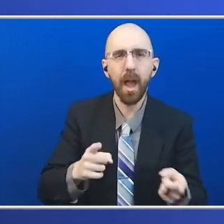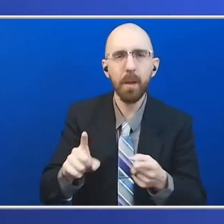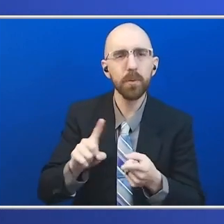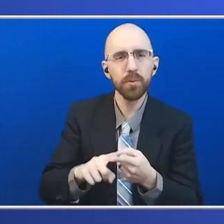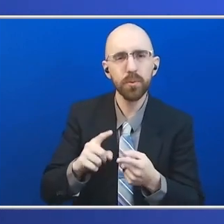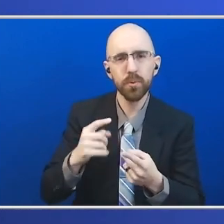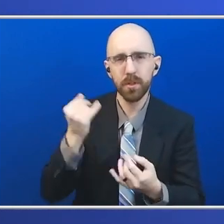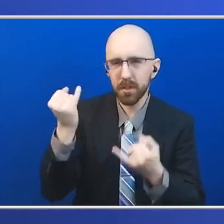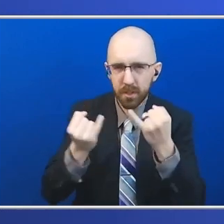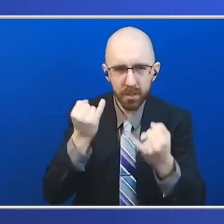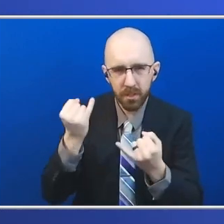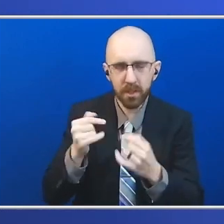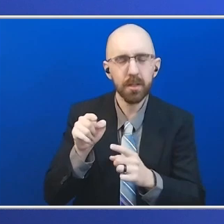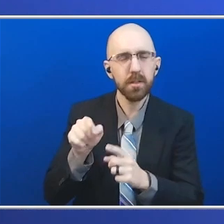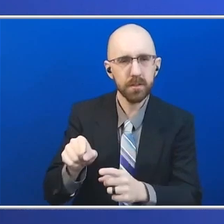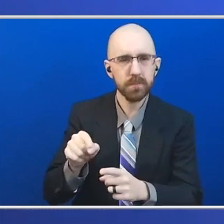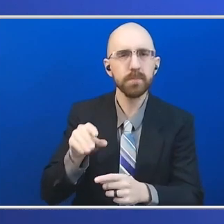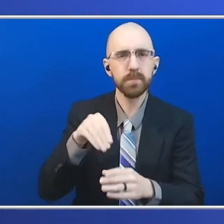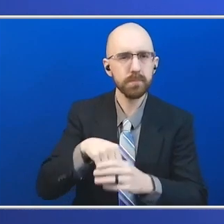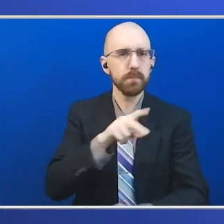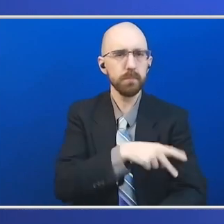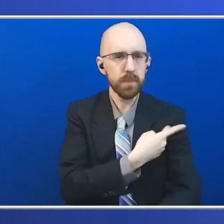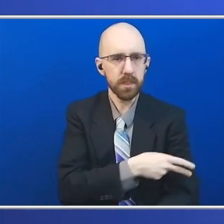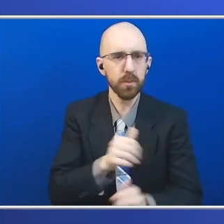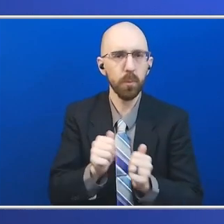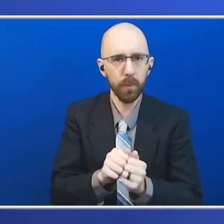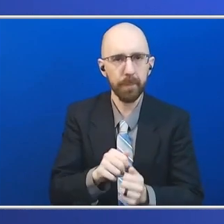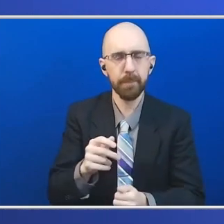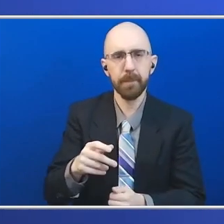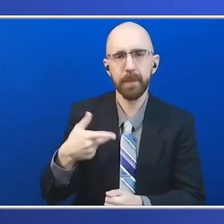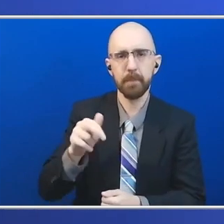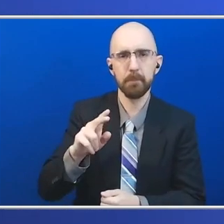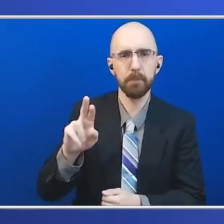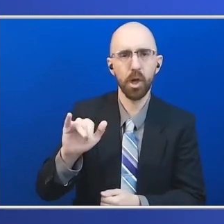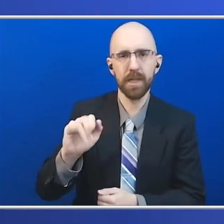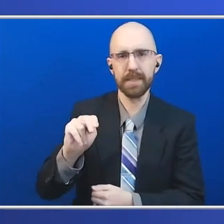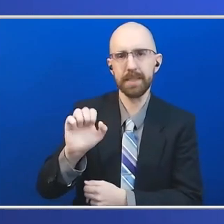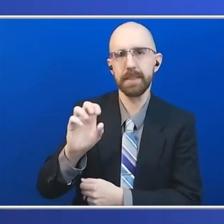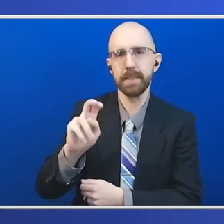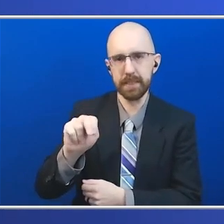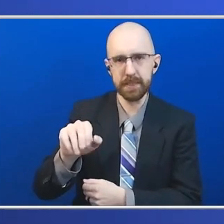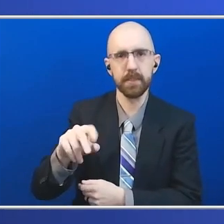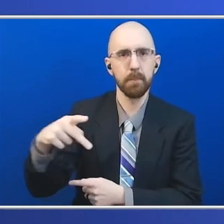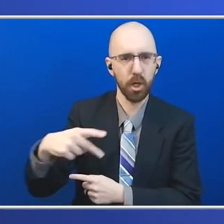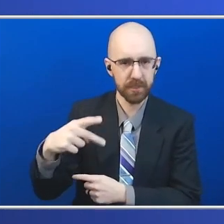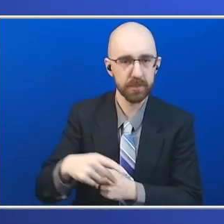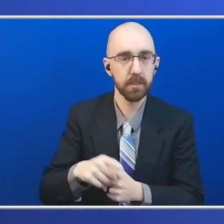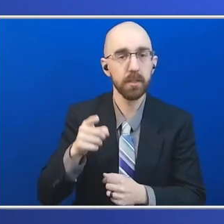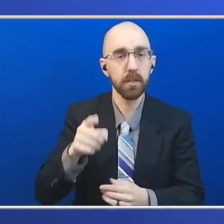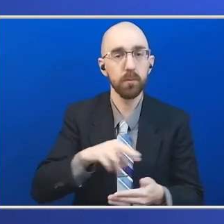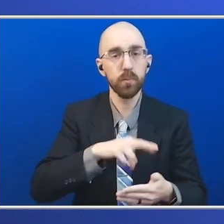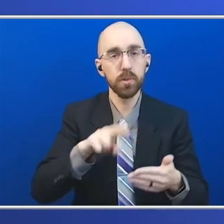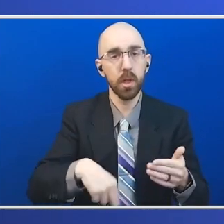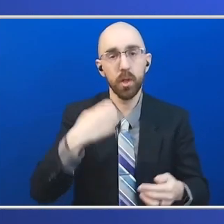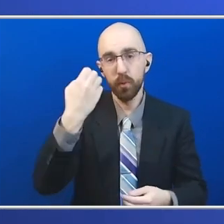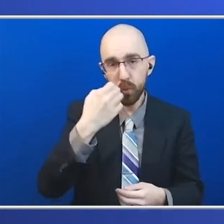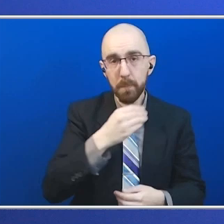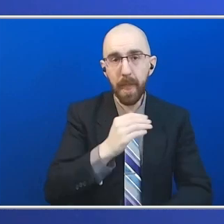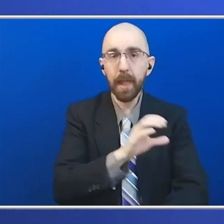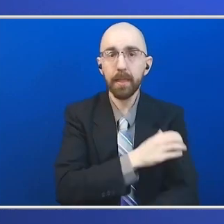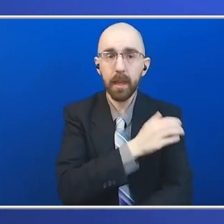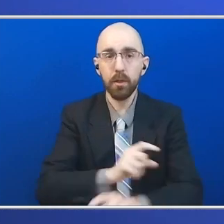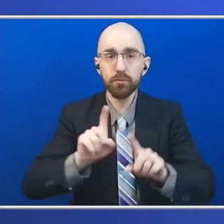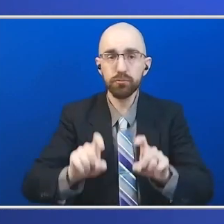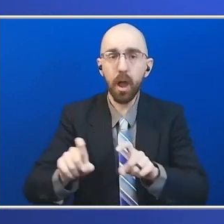delusions in patients with Parkinson's. The results from Europe and from clinical trials has been that it causes